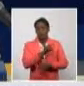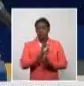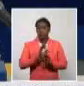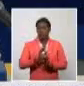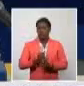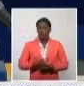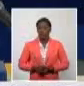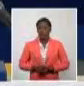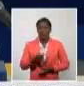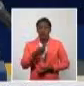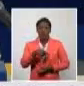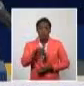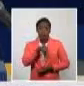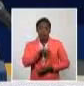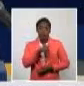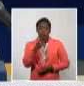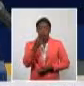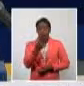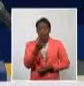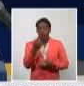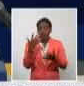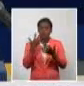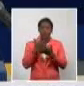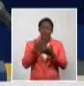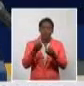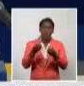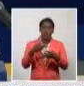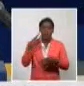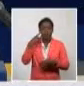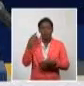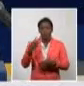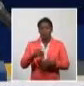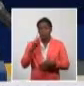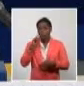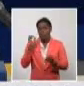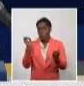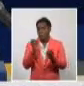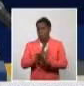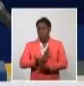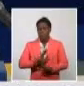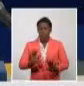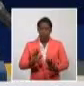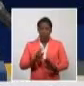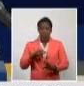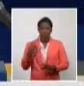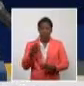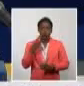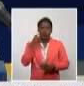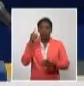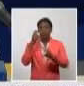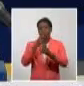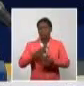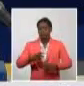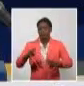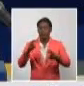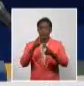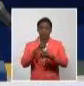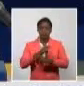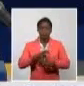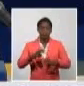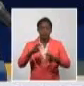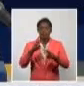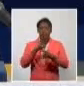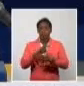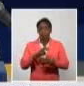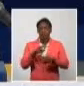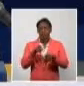find that source, and I have explained here the reasons why we pursue this tracing to be able to do